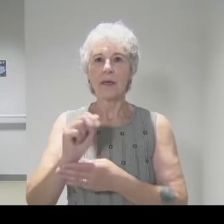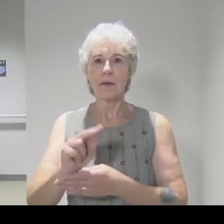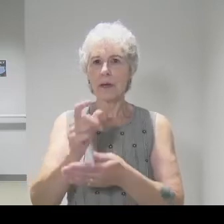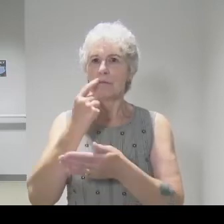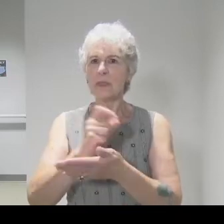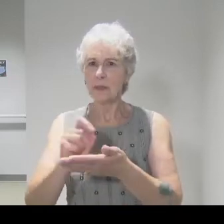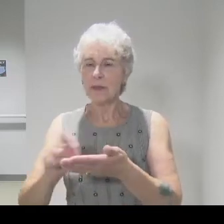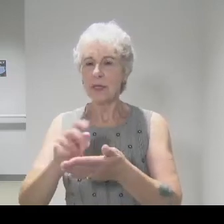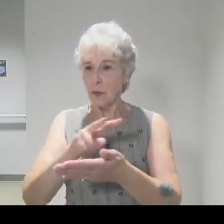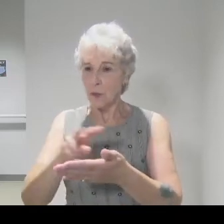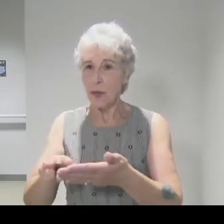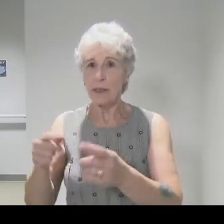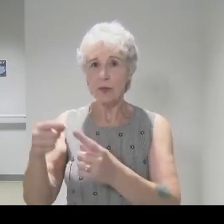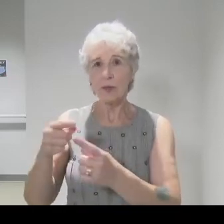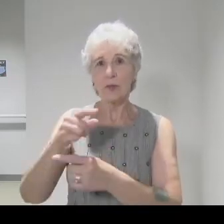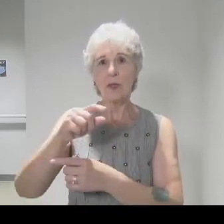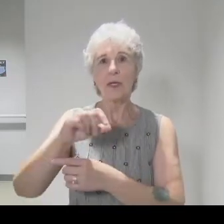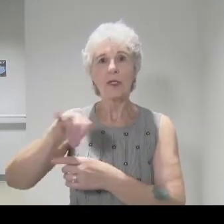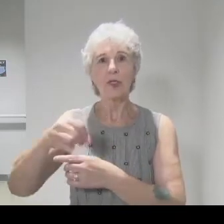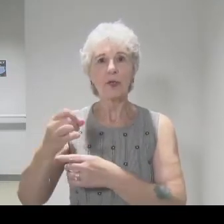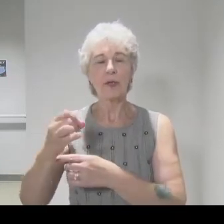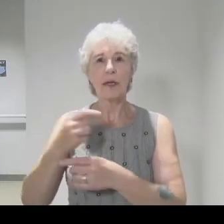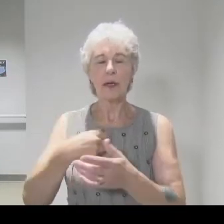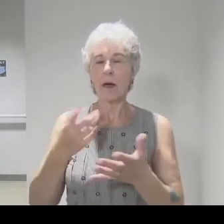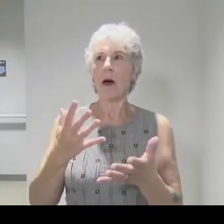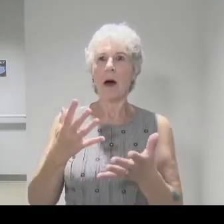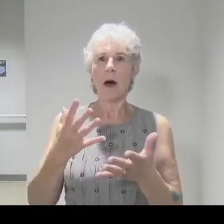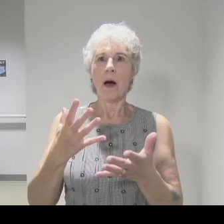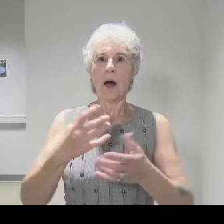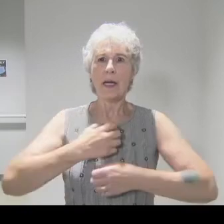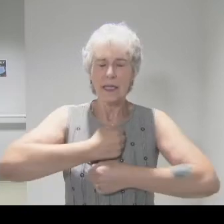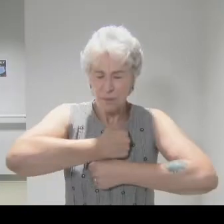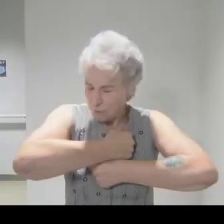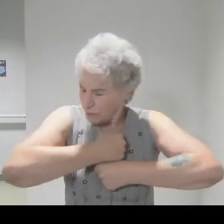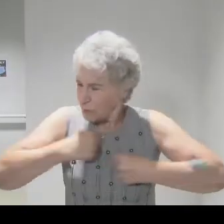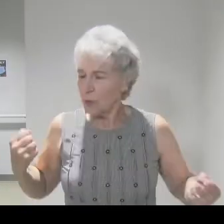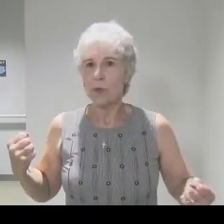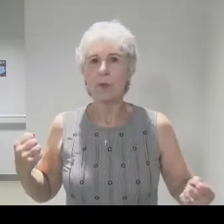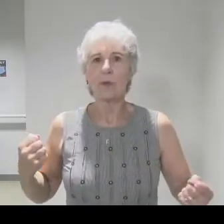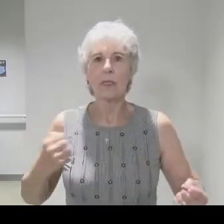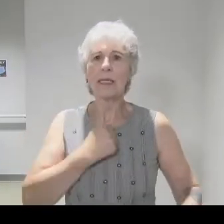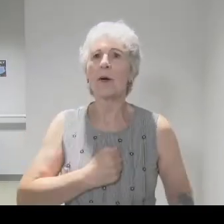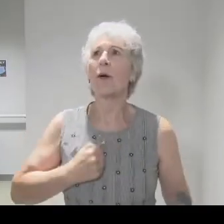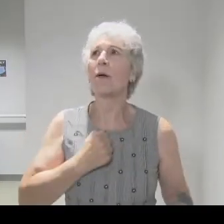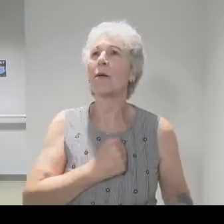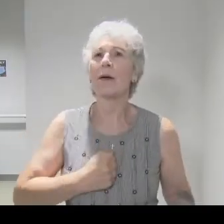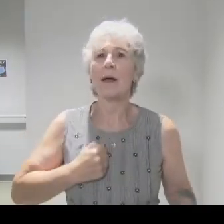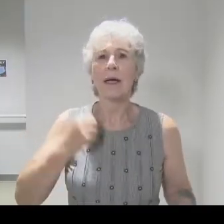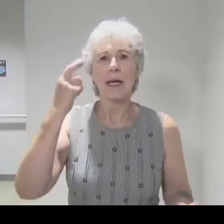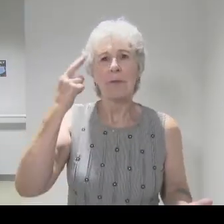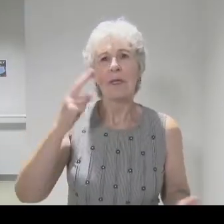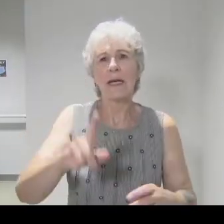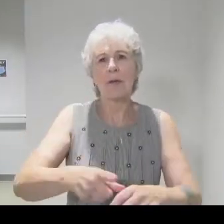it to Josiah, and his reaction was he ripped his clothes in repentance because he realized how